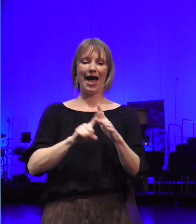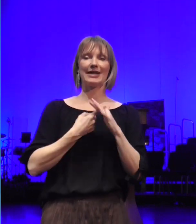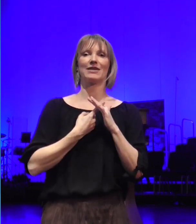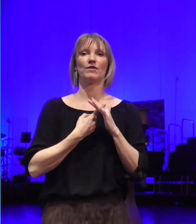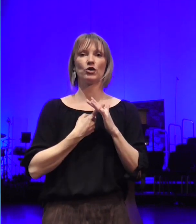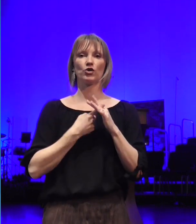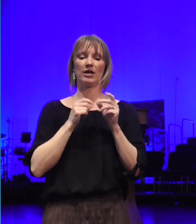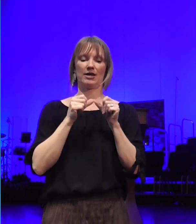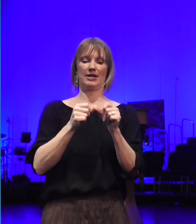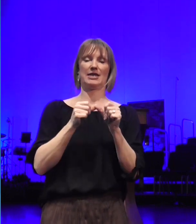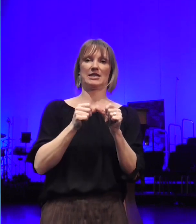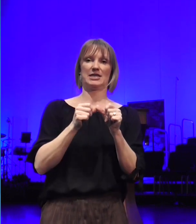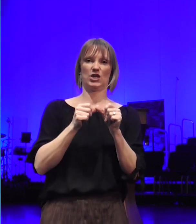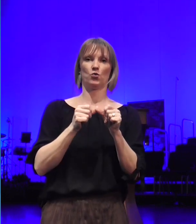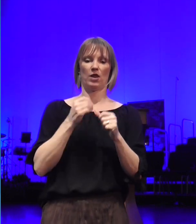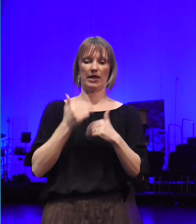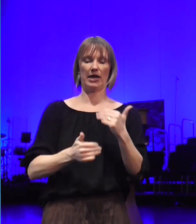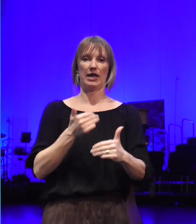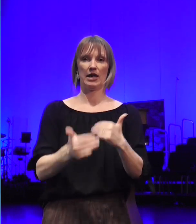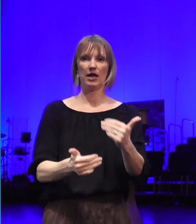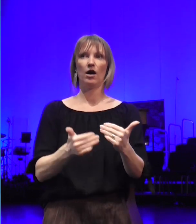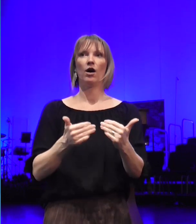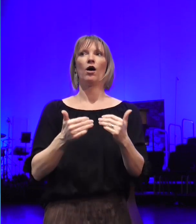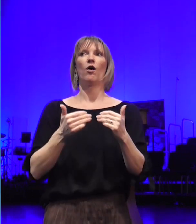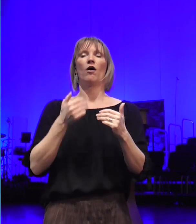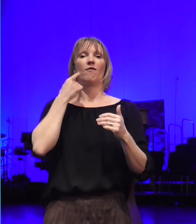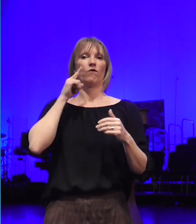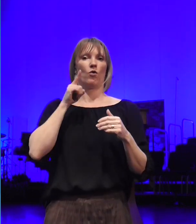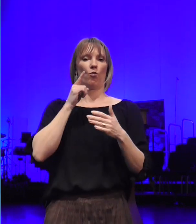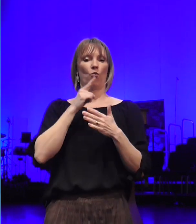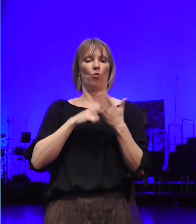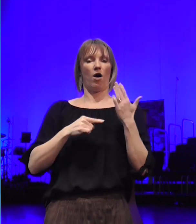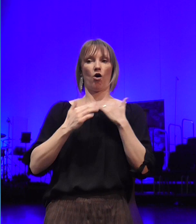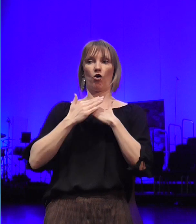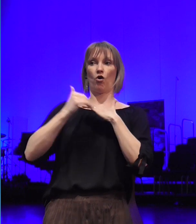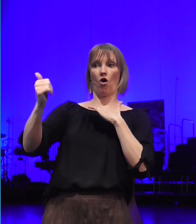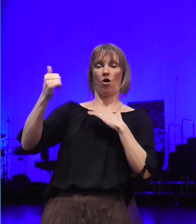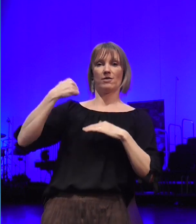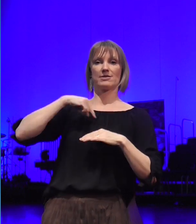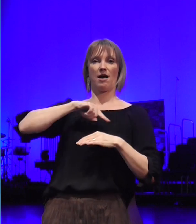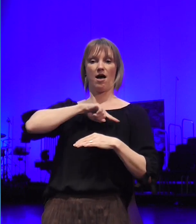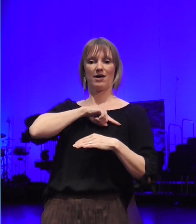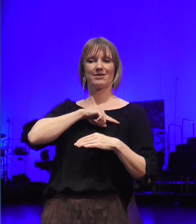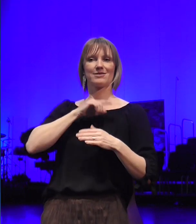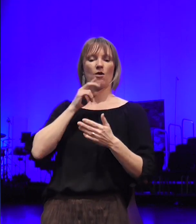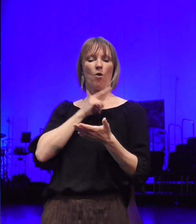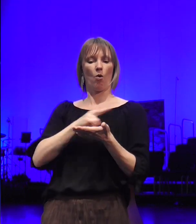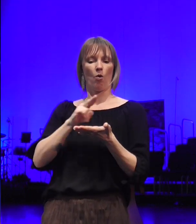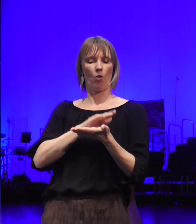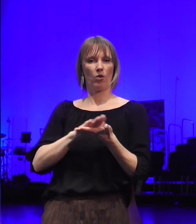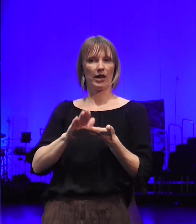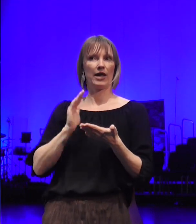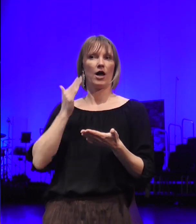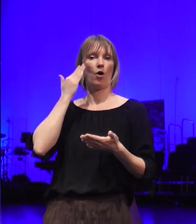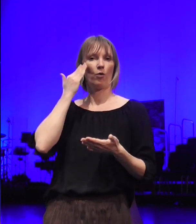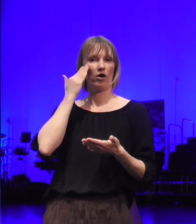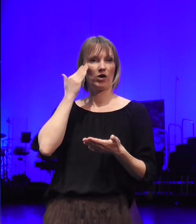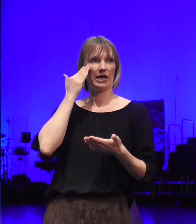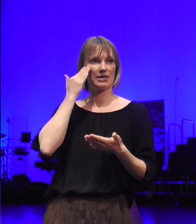continual basis of that which calls us to our holy awareness.